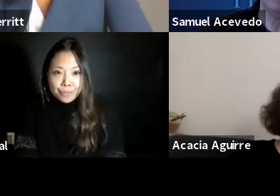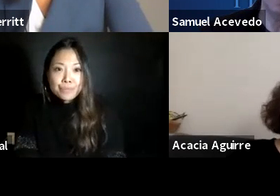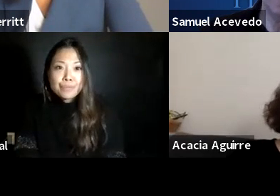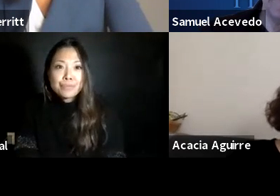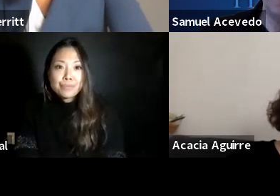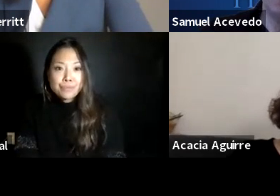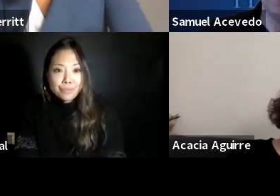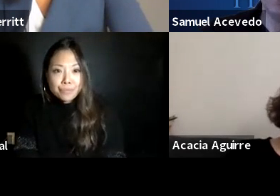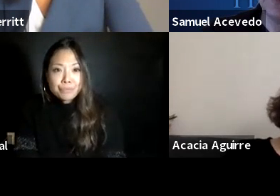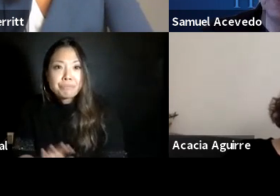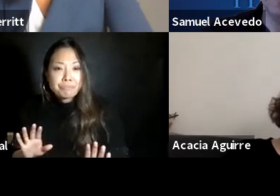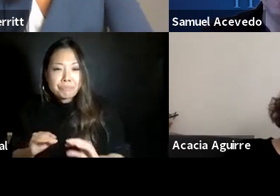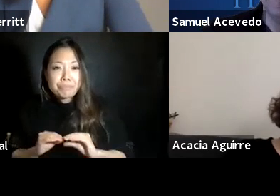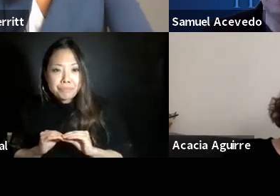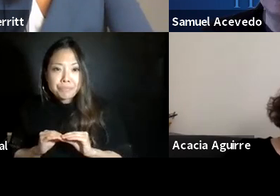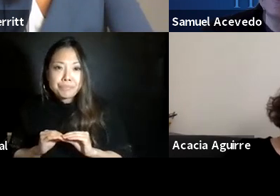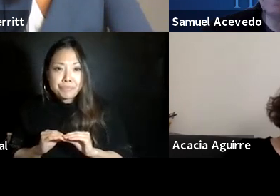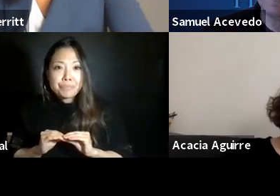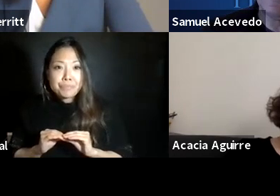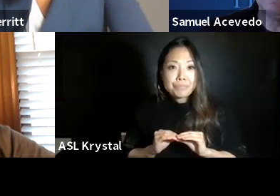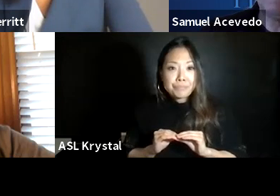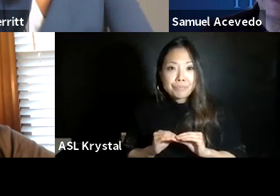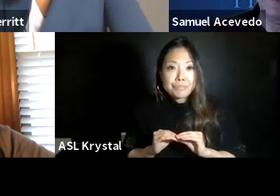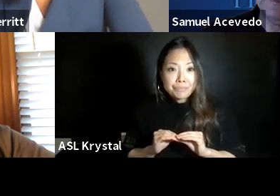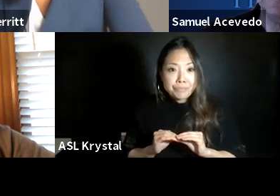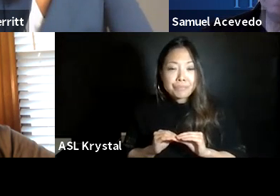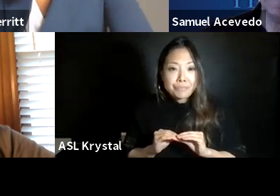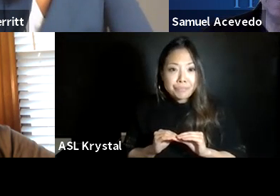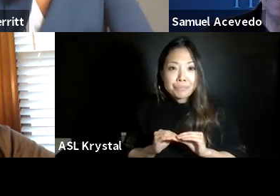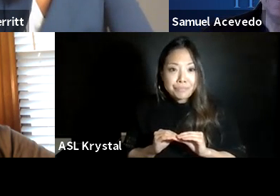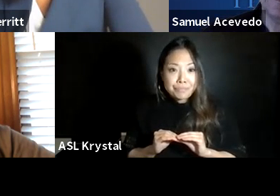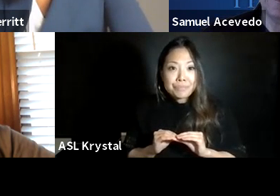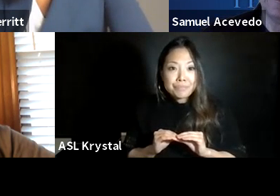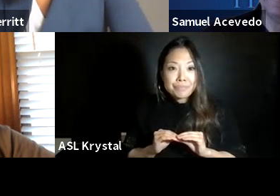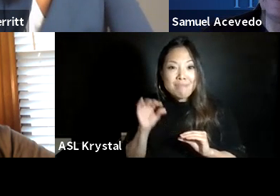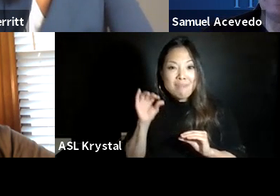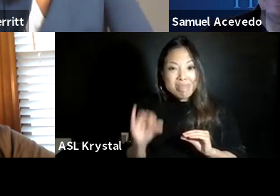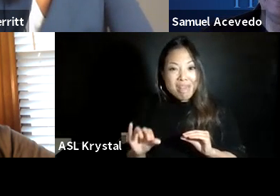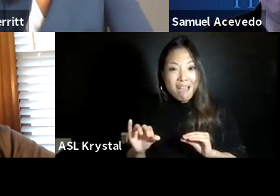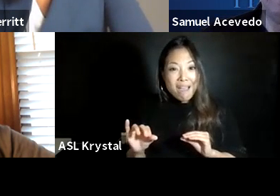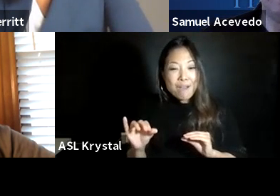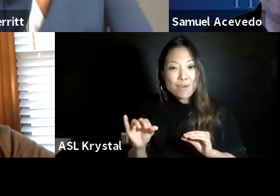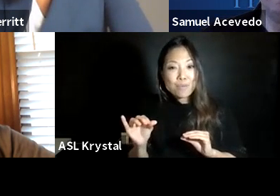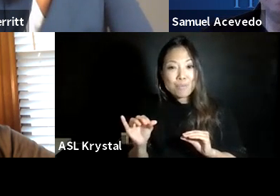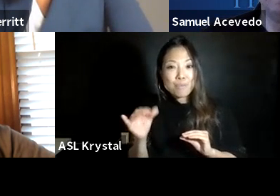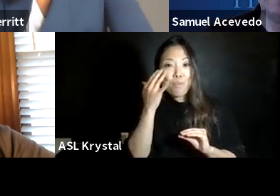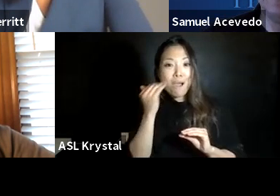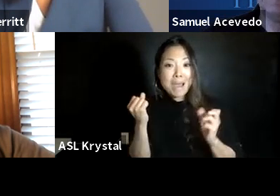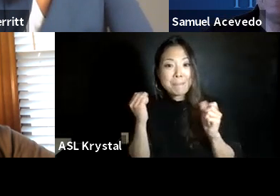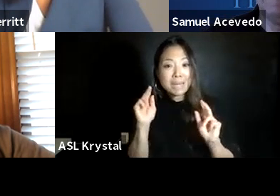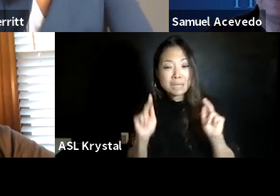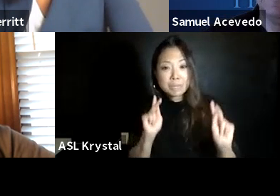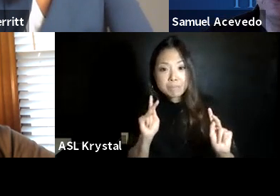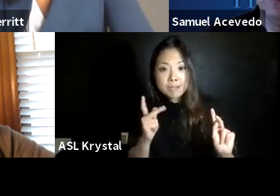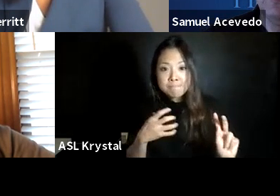that seems to also resonate with a lot of the pain that we are hearing from members